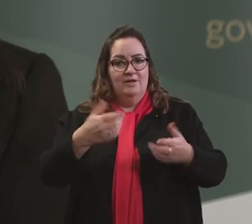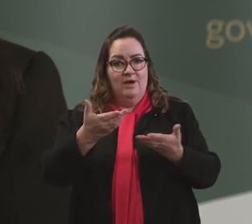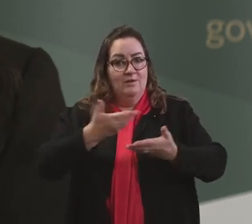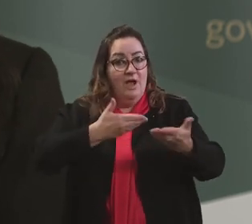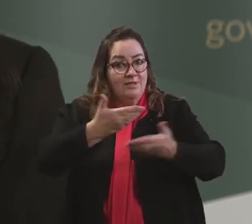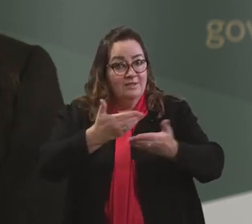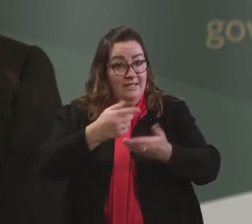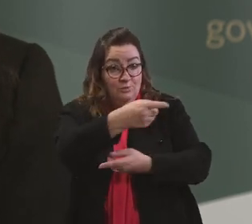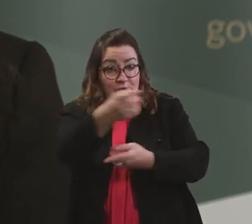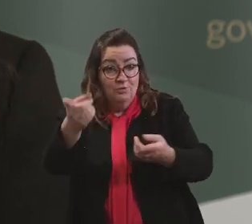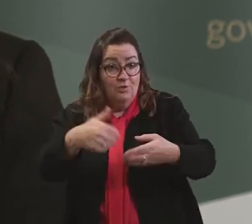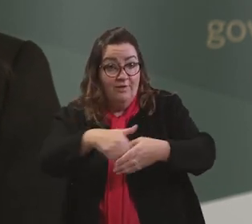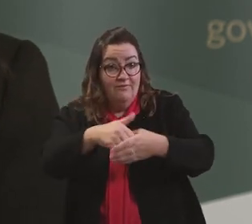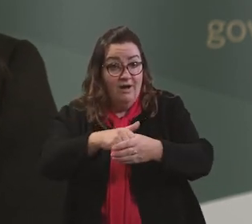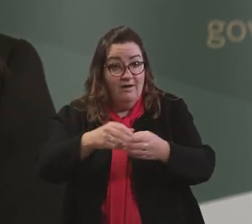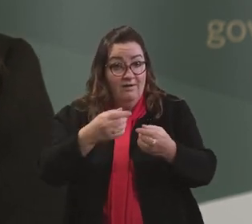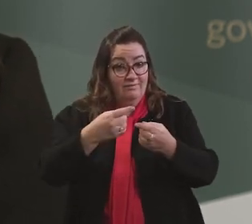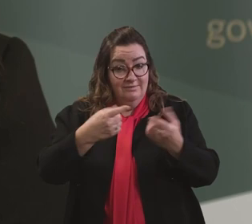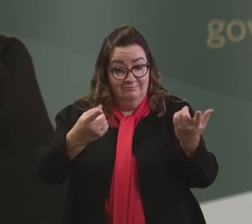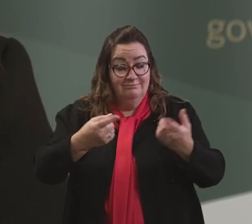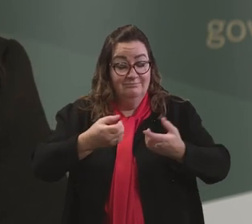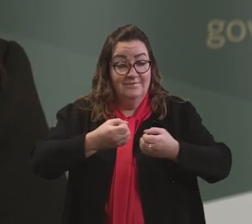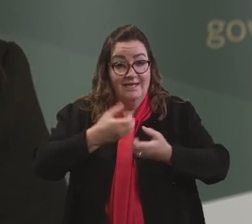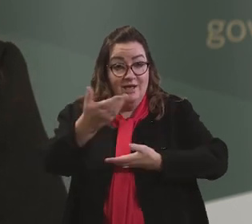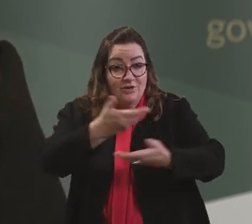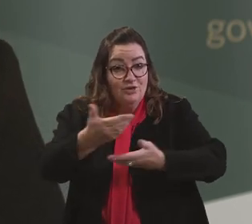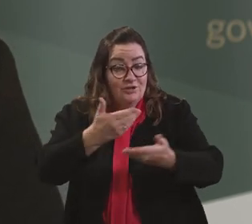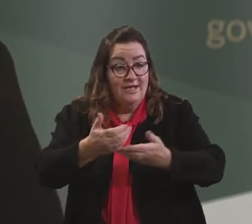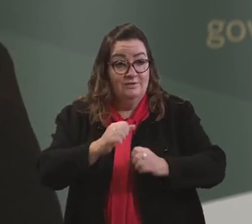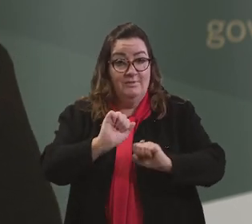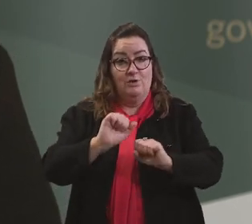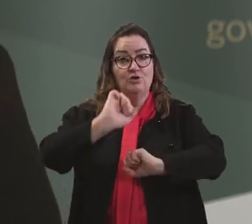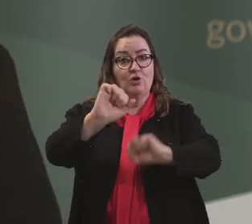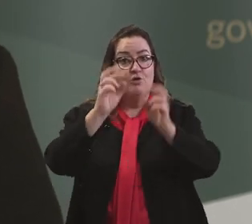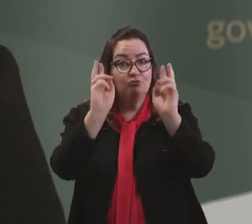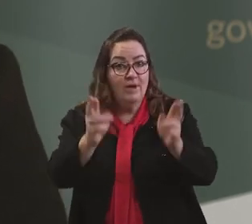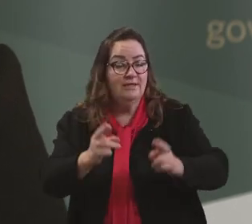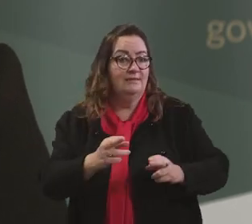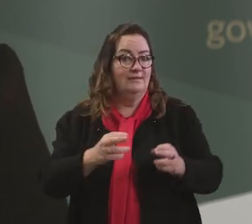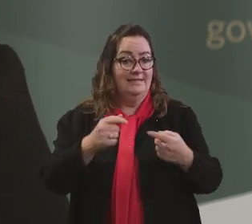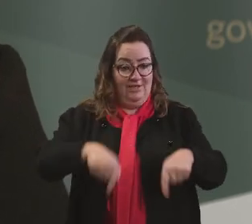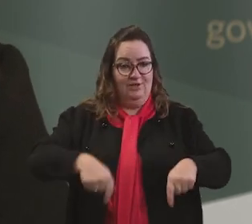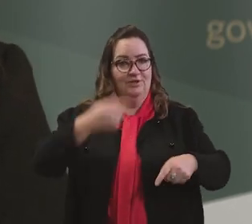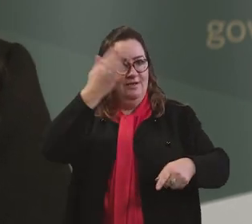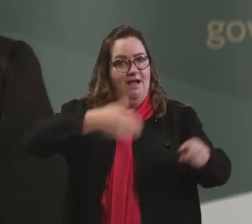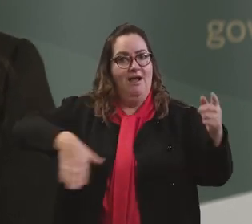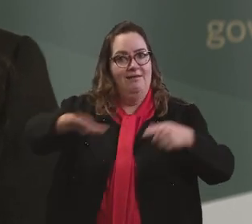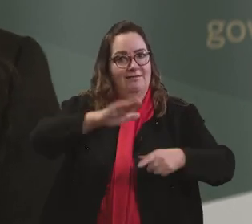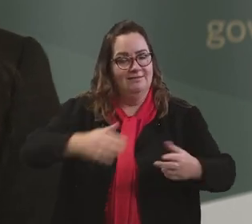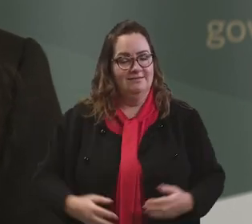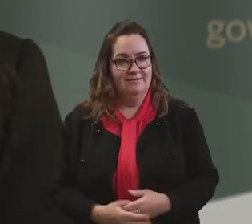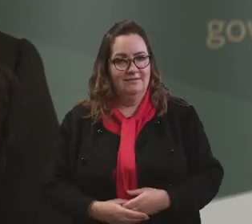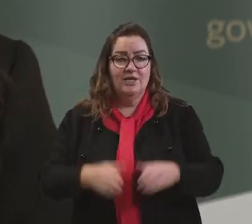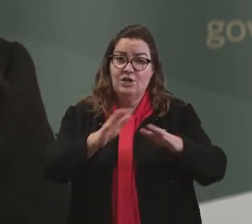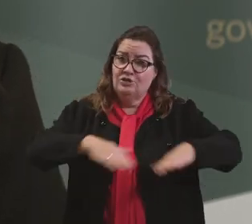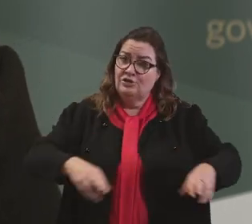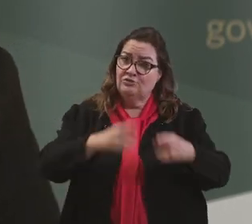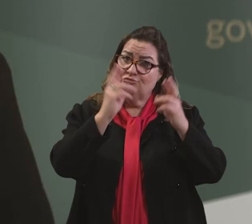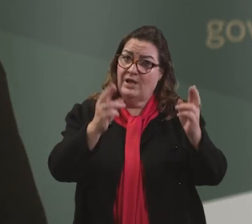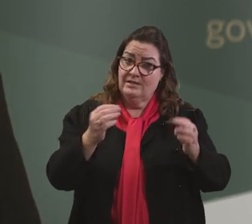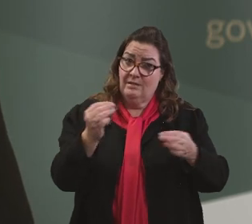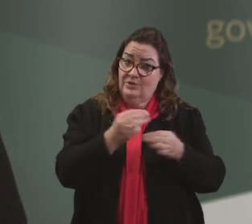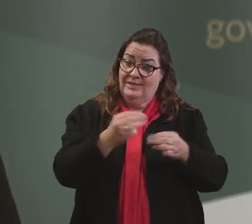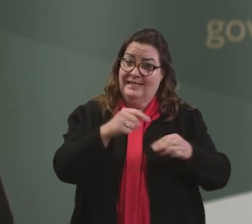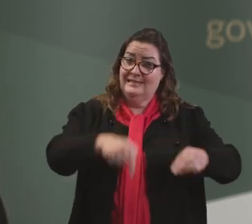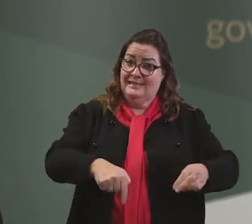which you took part in to explain what you think about your right, about your rights in Ireland. Now, children's rights are protected in